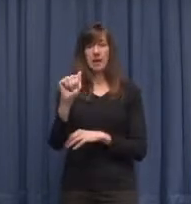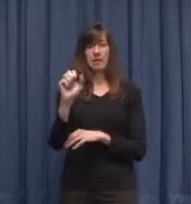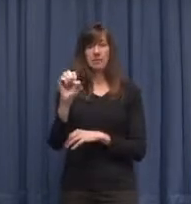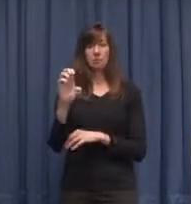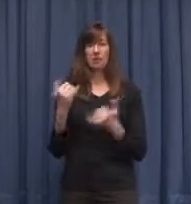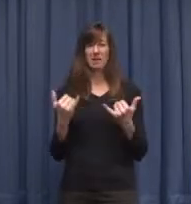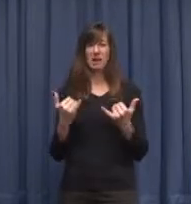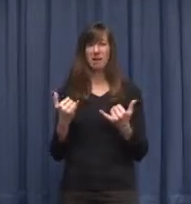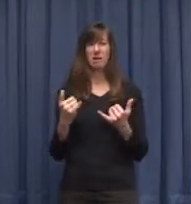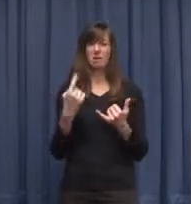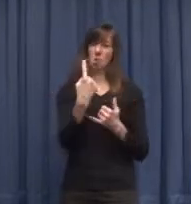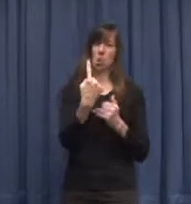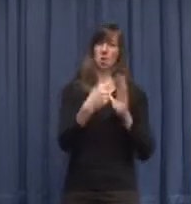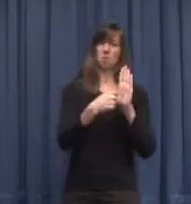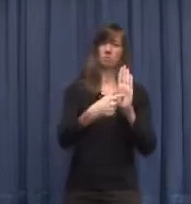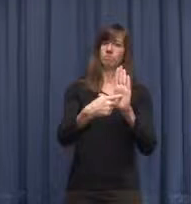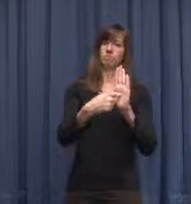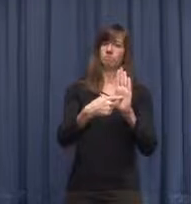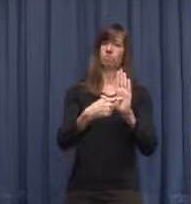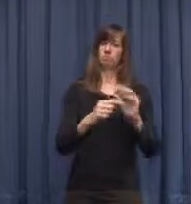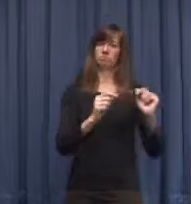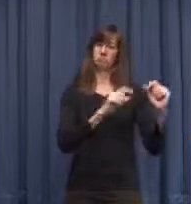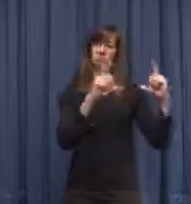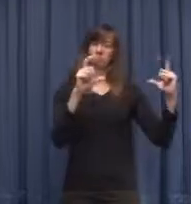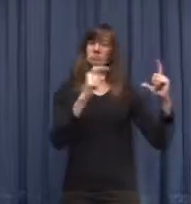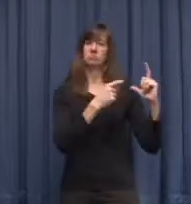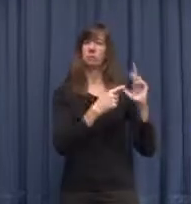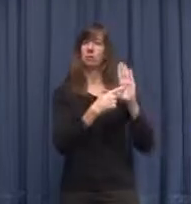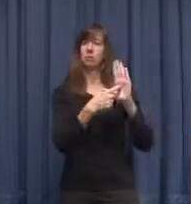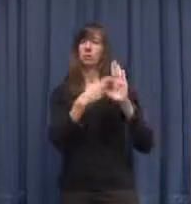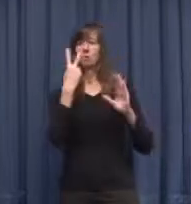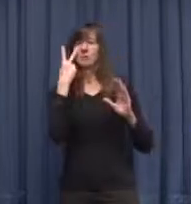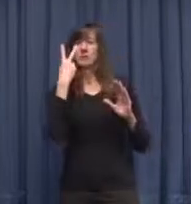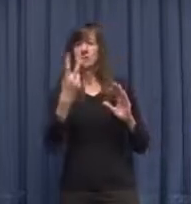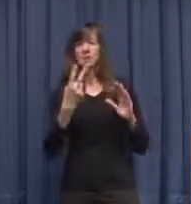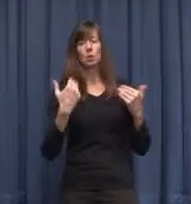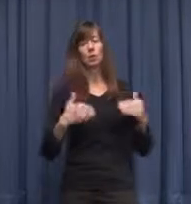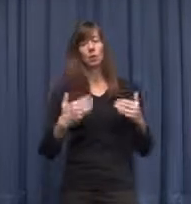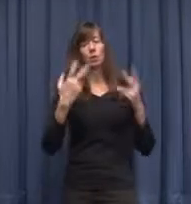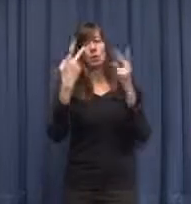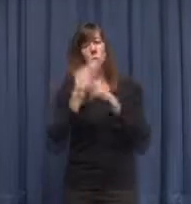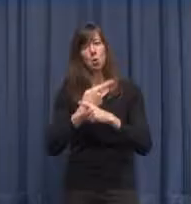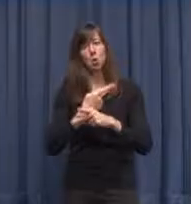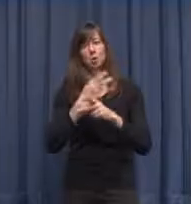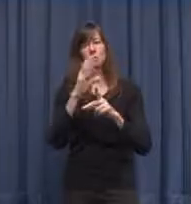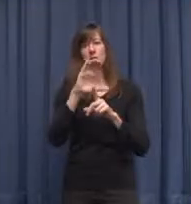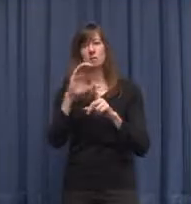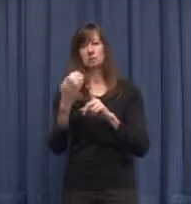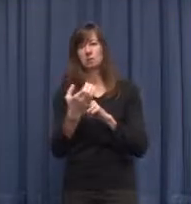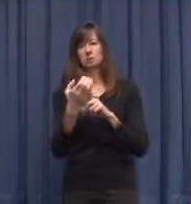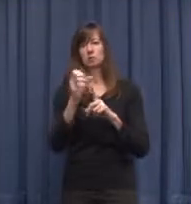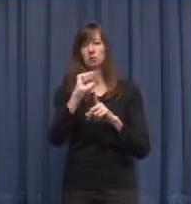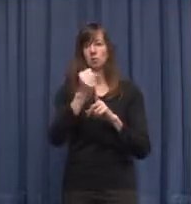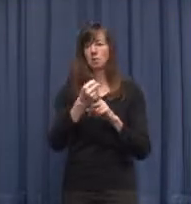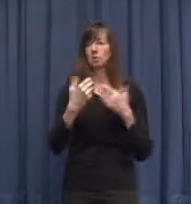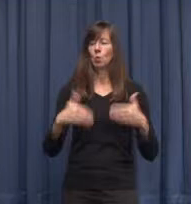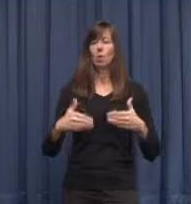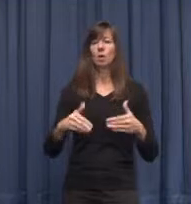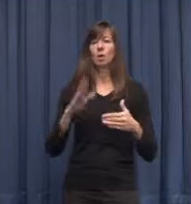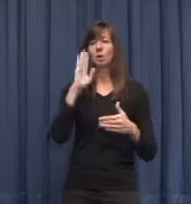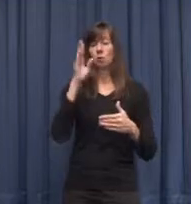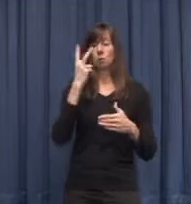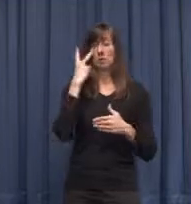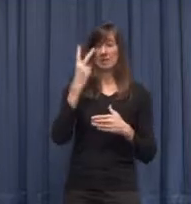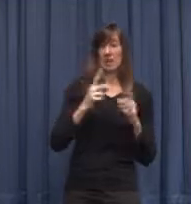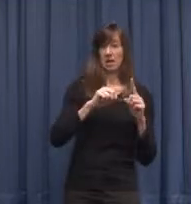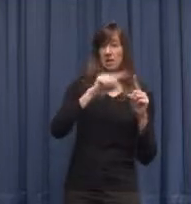worst case projections we're now starting to see bear out in the last few days. You can see it very starkly on this graph, where we're